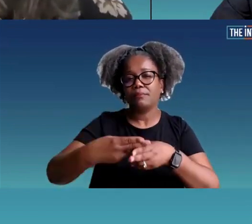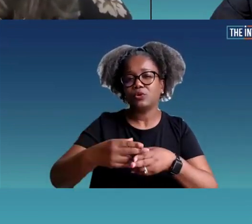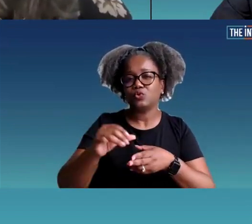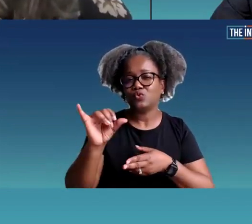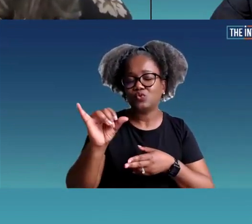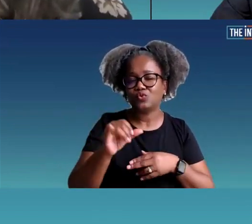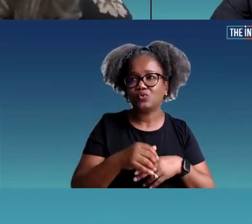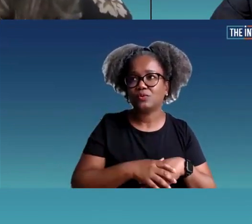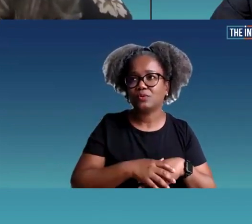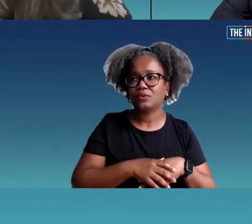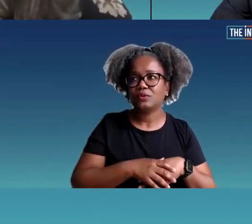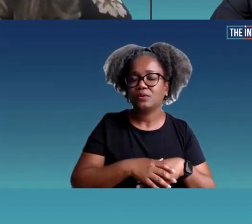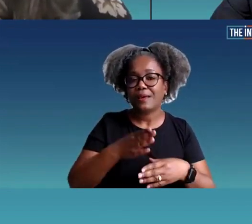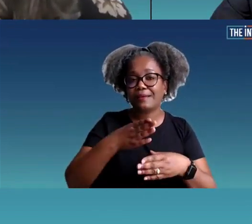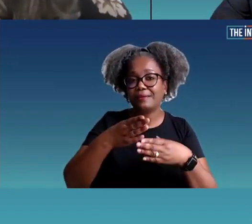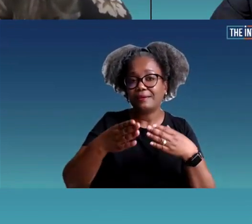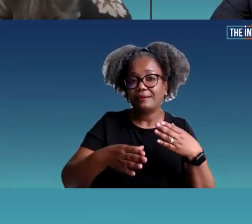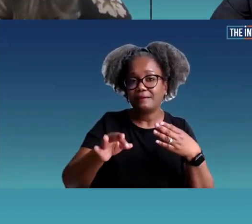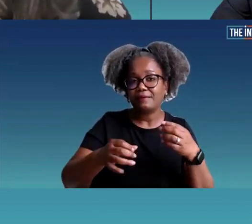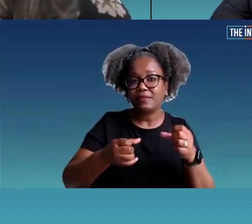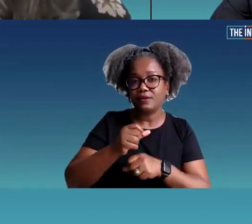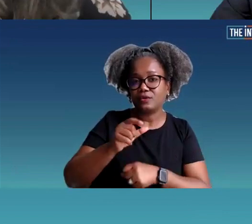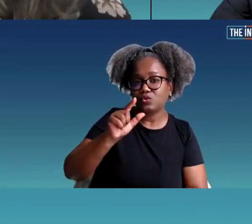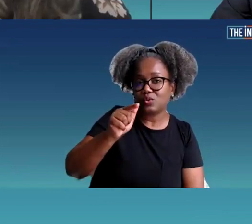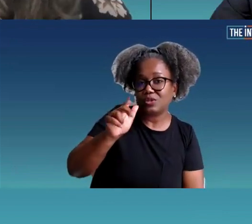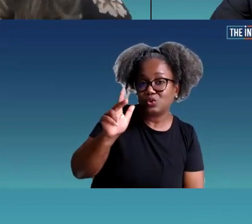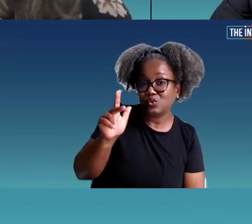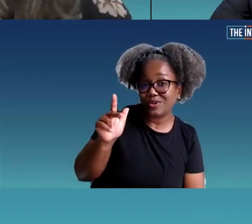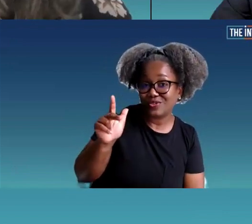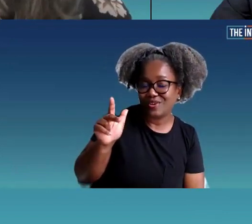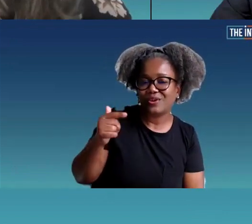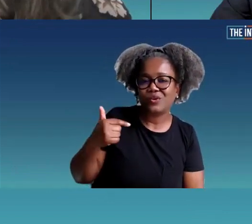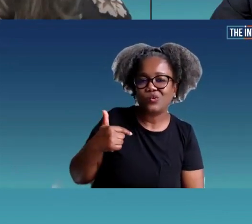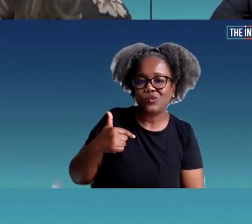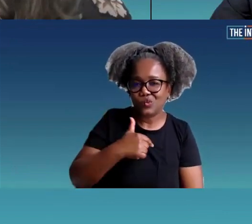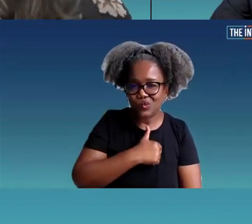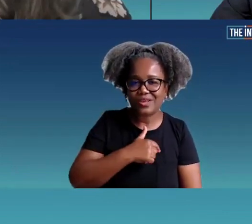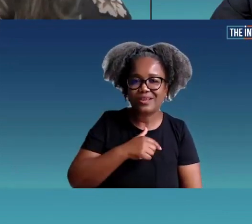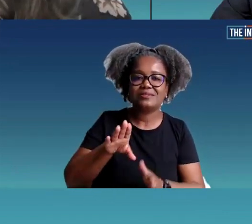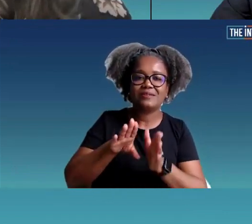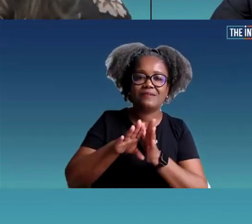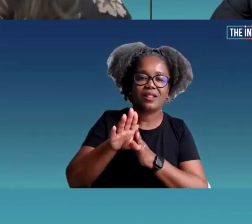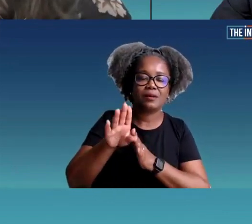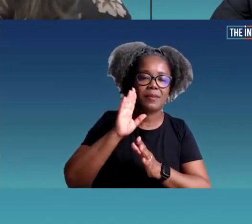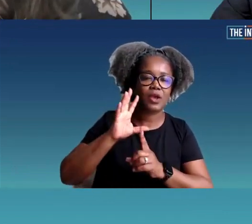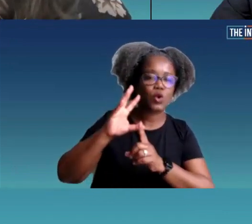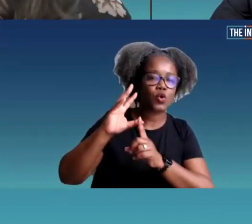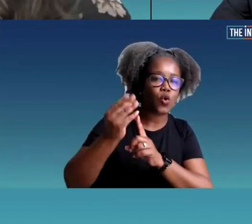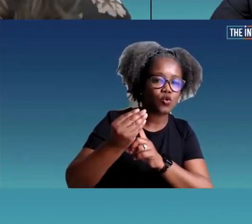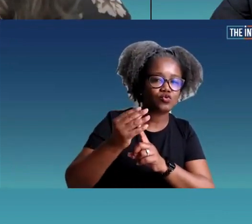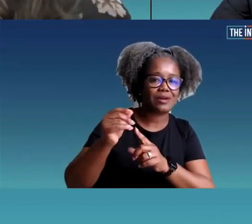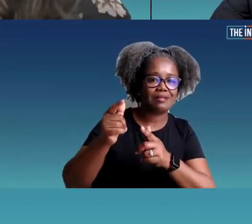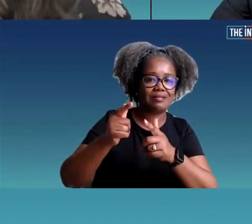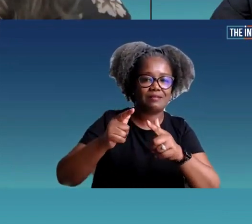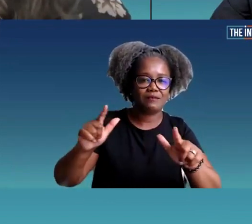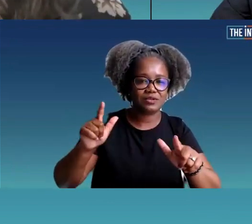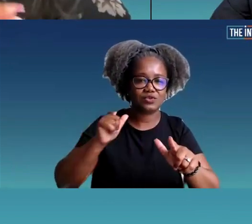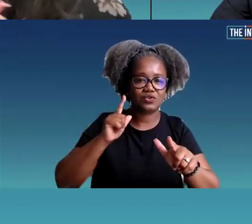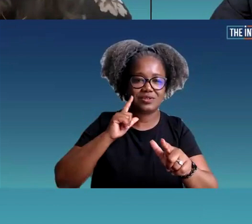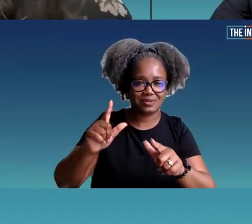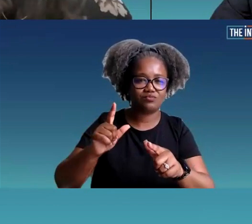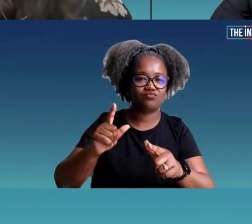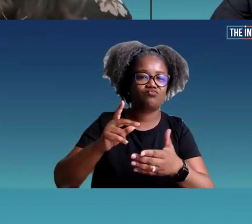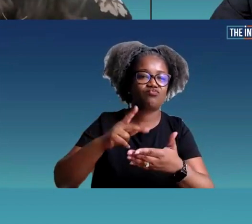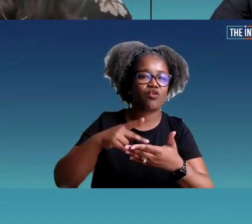end of 2023, we developed a culturally and linguistically appropriate services program per Health and Human